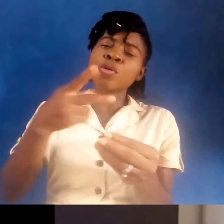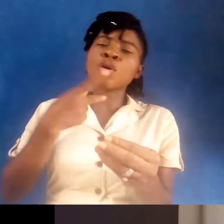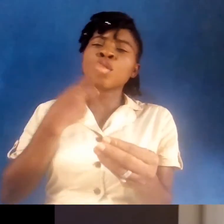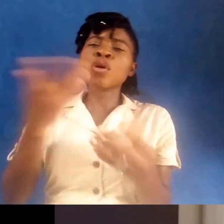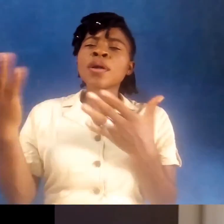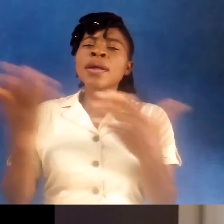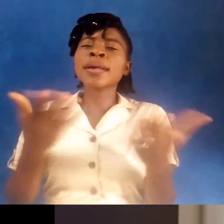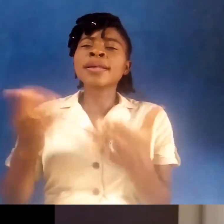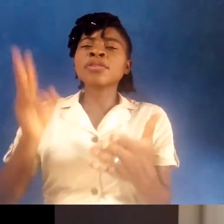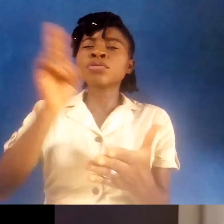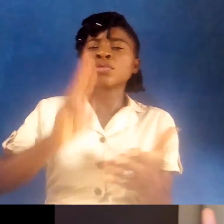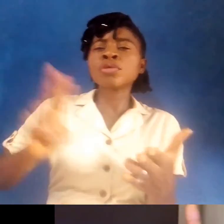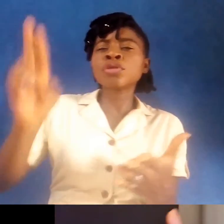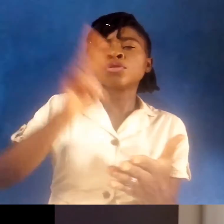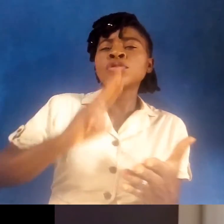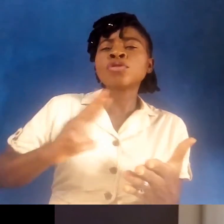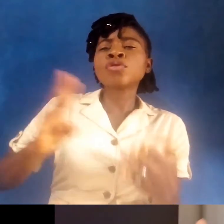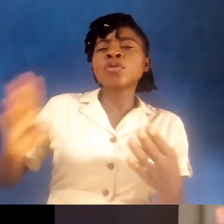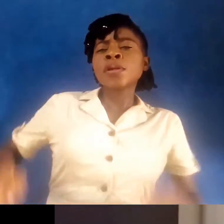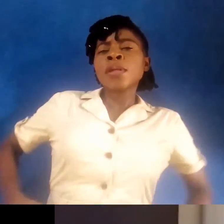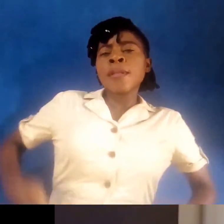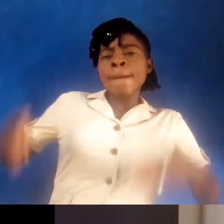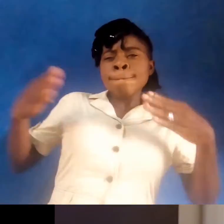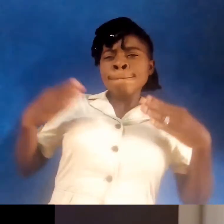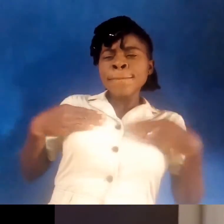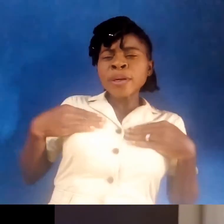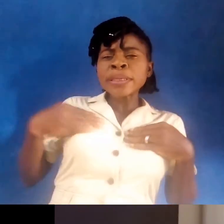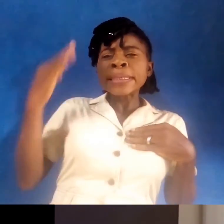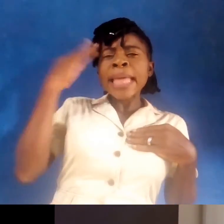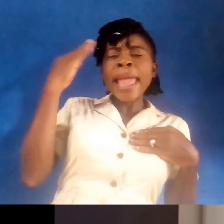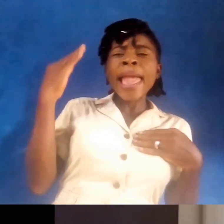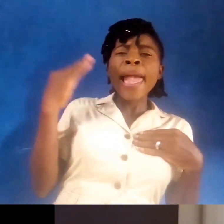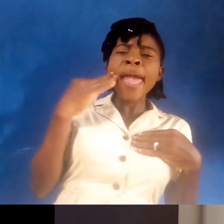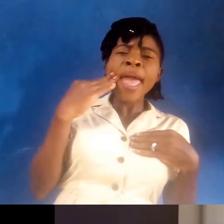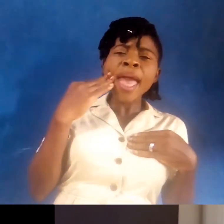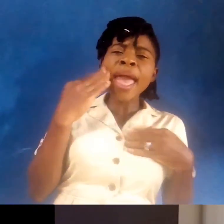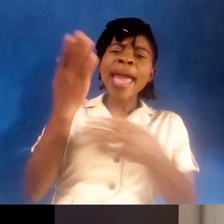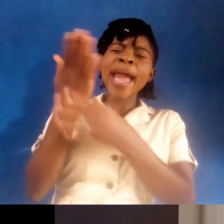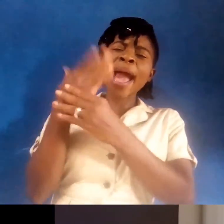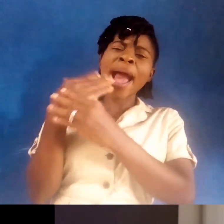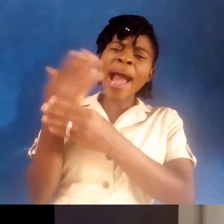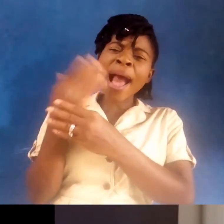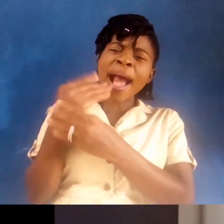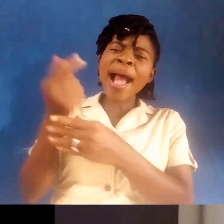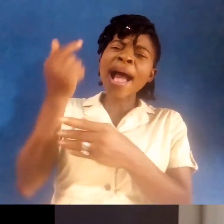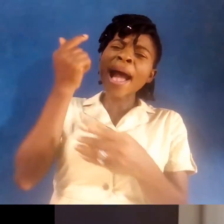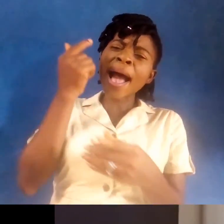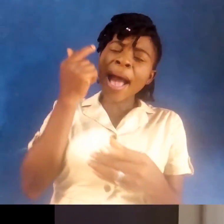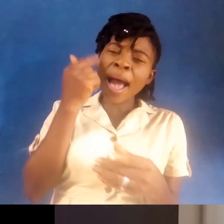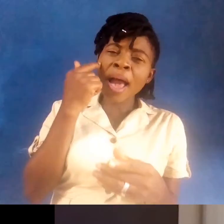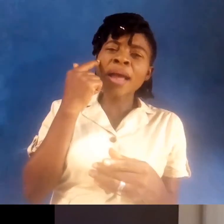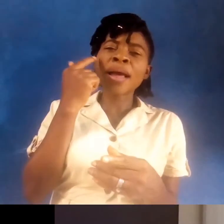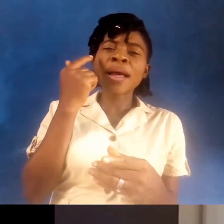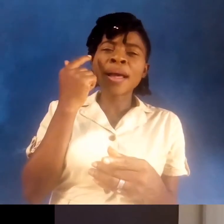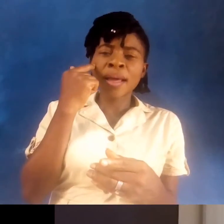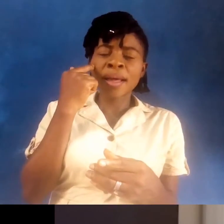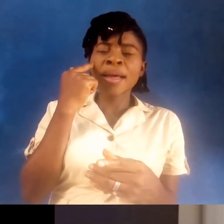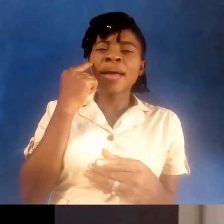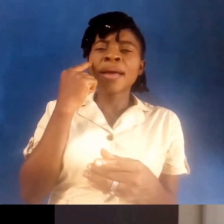moves both his eyes, mouth, and head, that's part of his signing